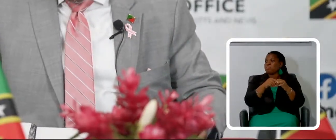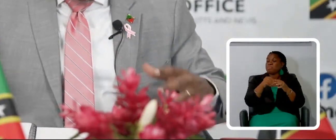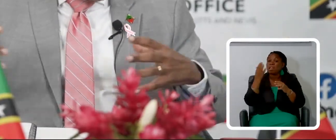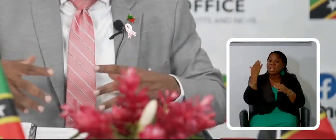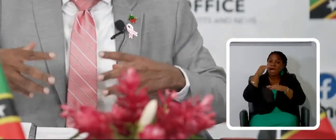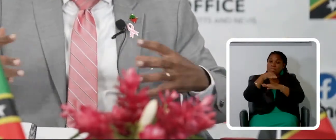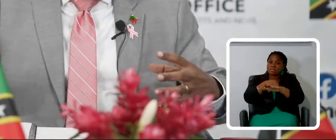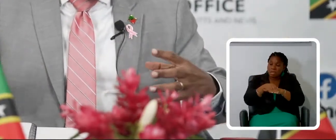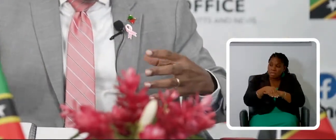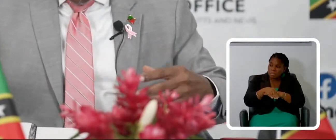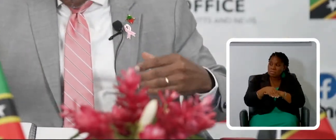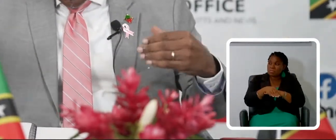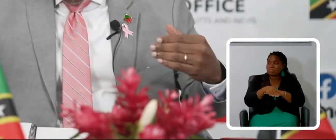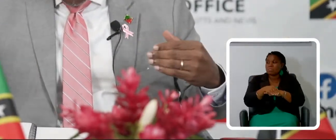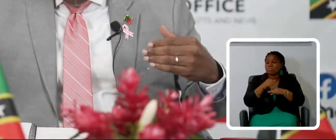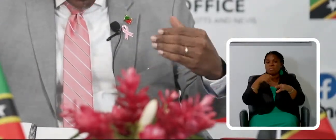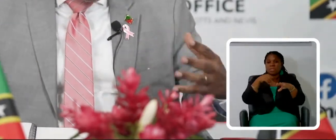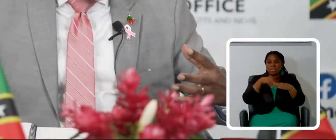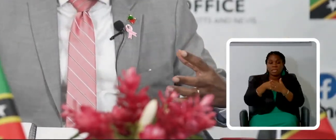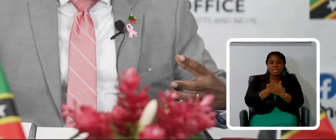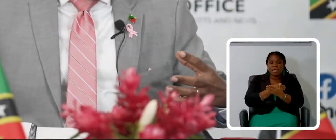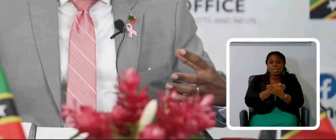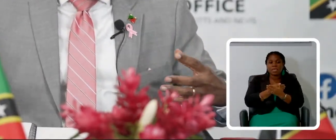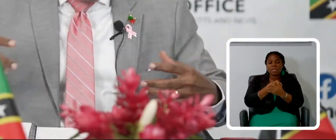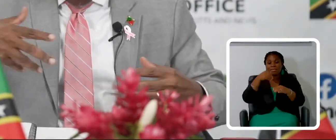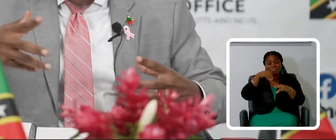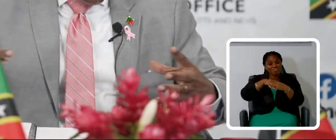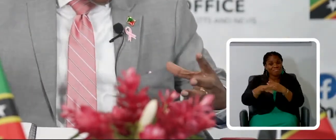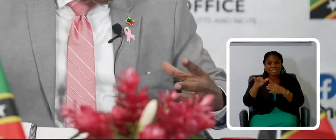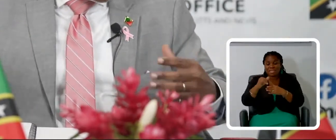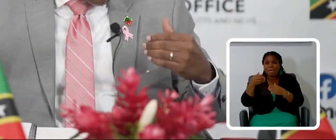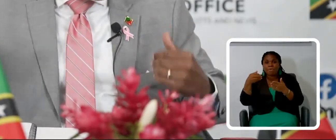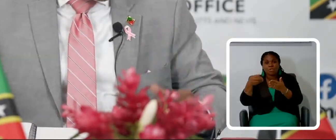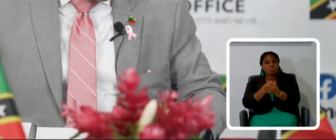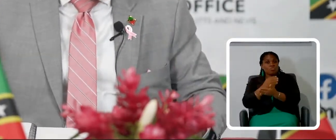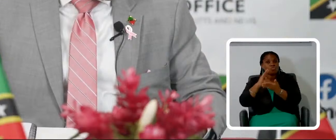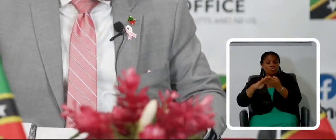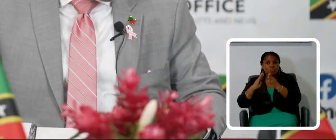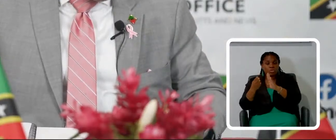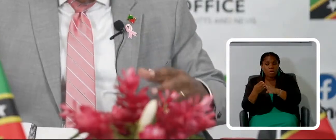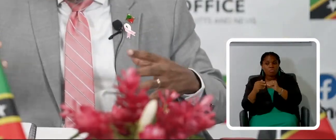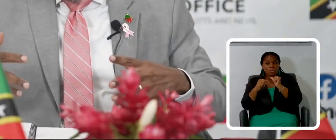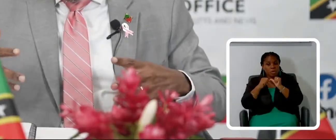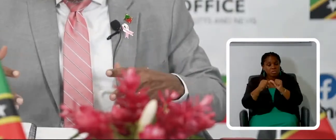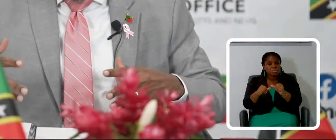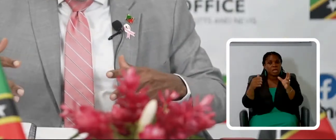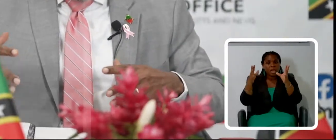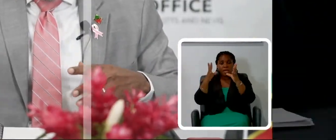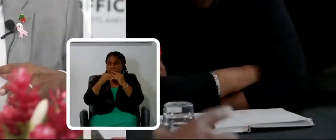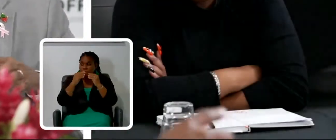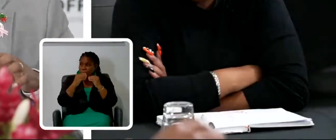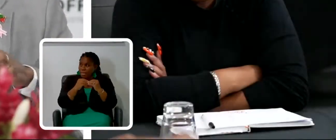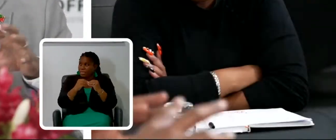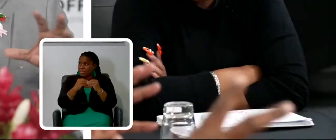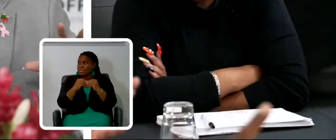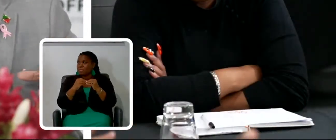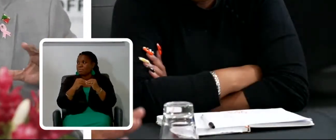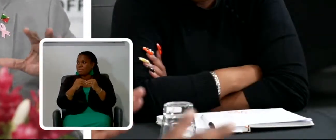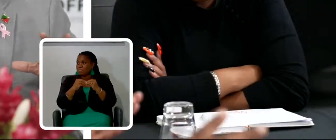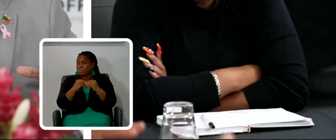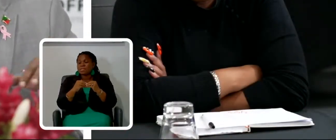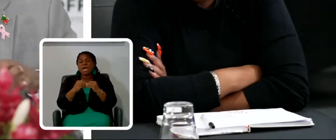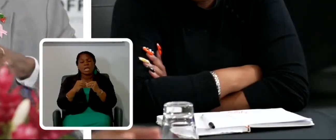matter. The senior citizens are given 5 opportunities around the country to have discussions. This will be taken to